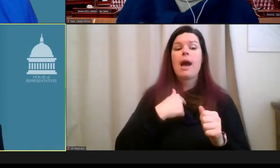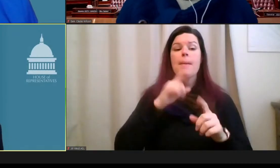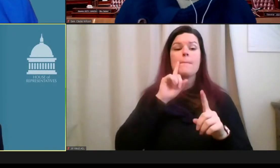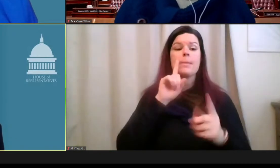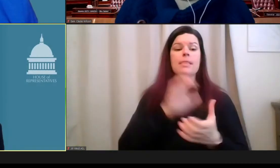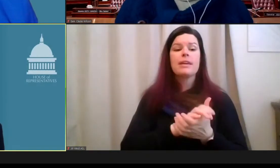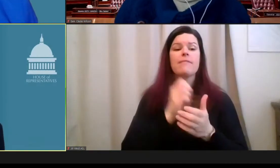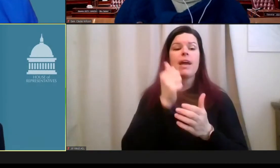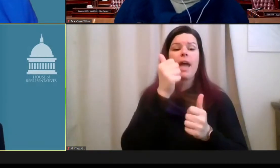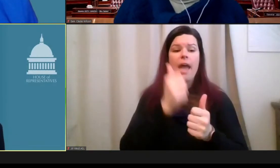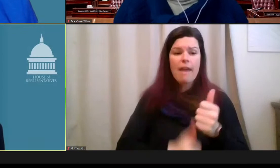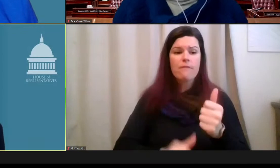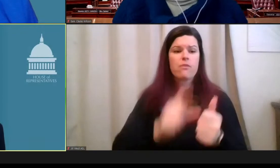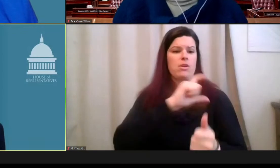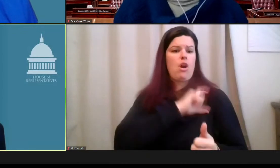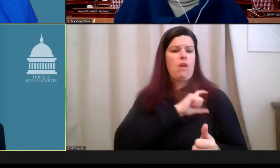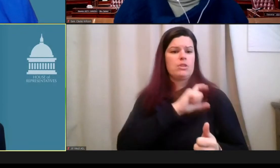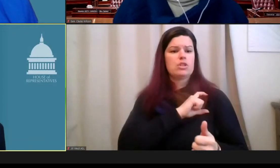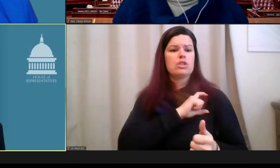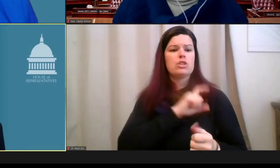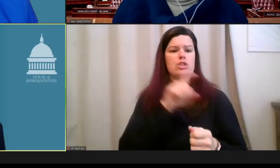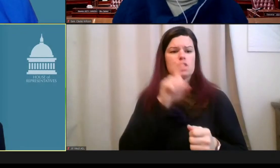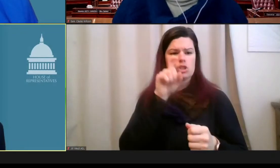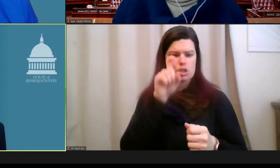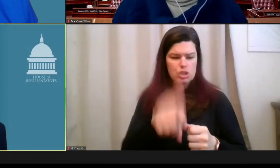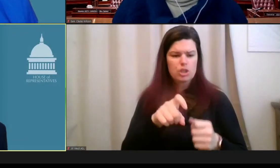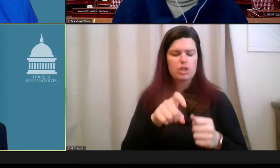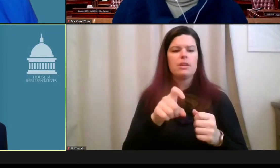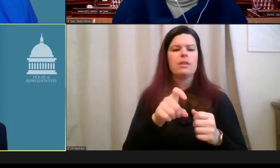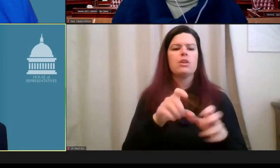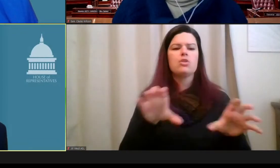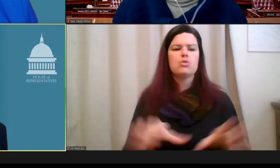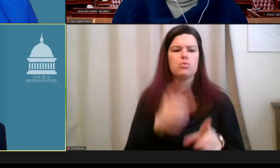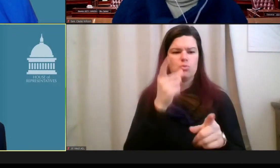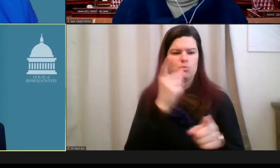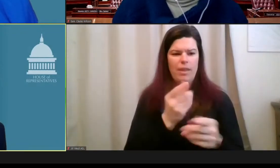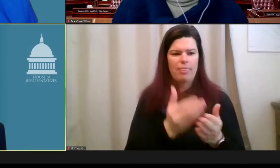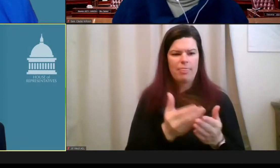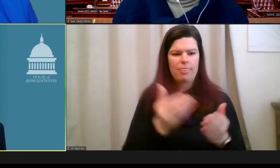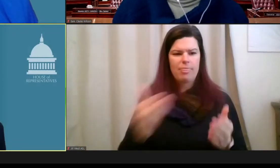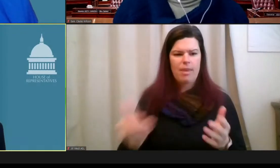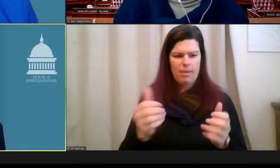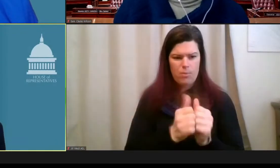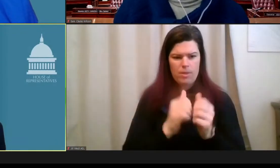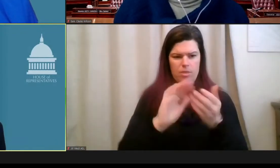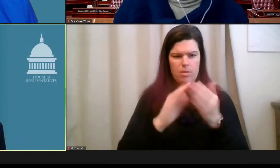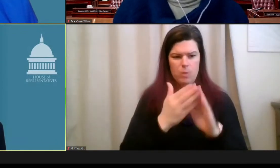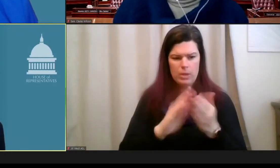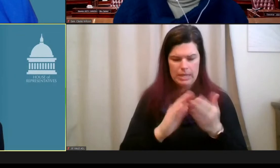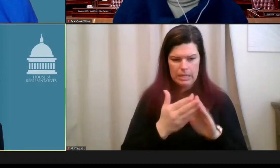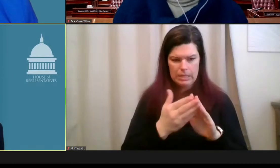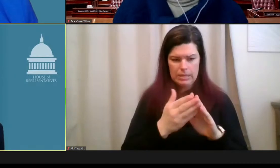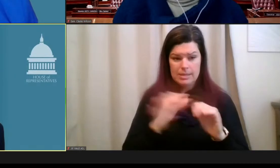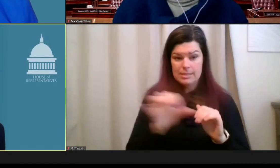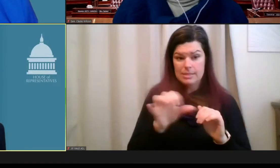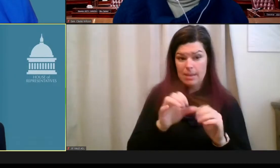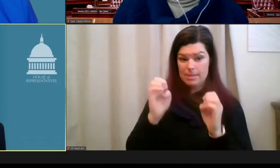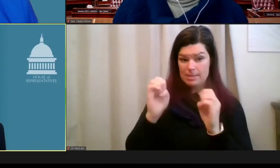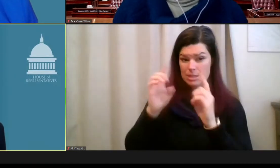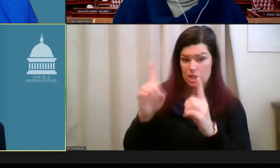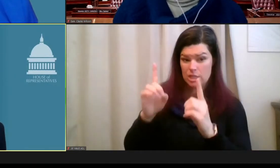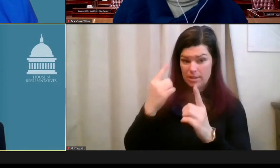state is accountable to community. Just like in education, when teachers do something wrong, sometimes they